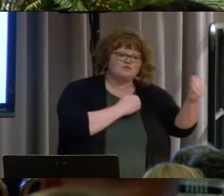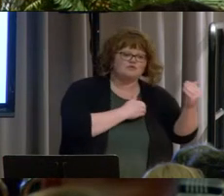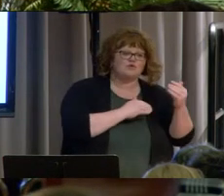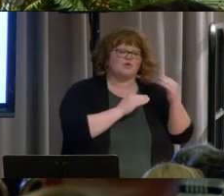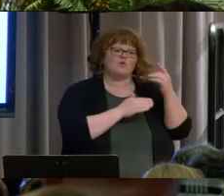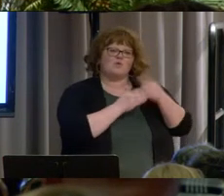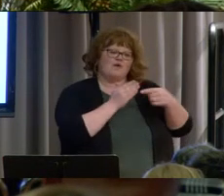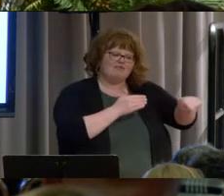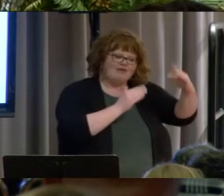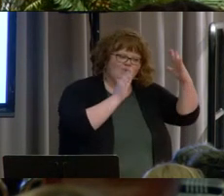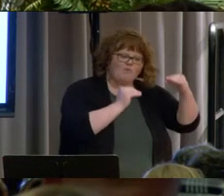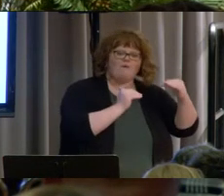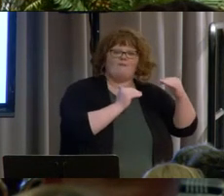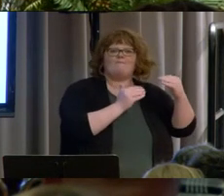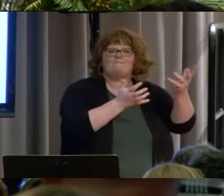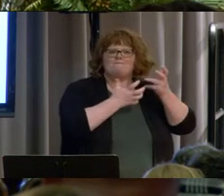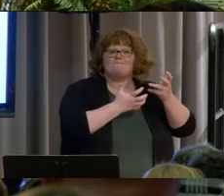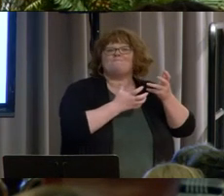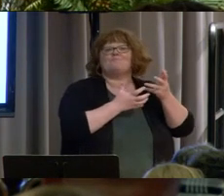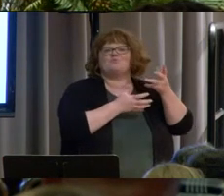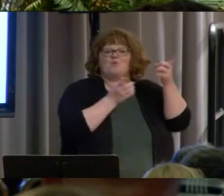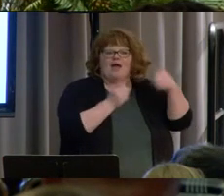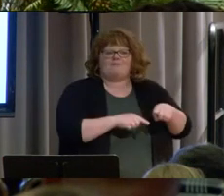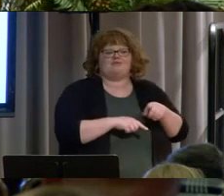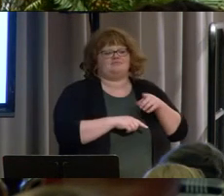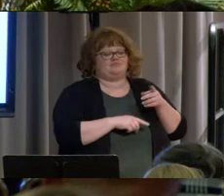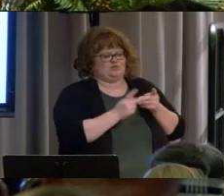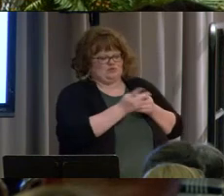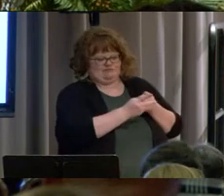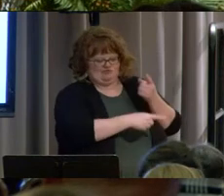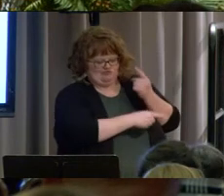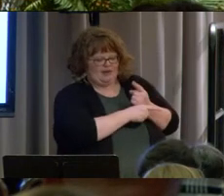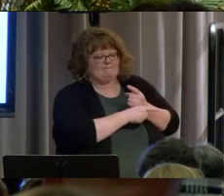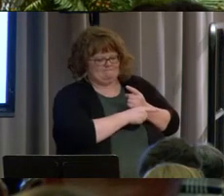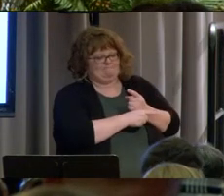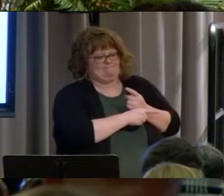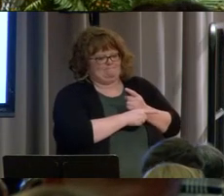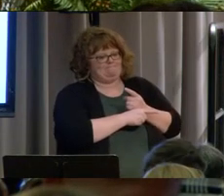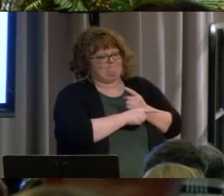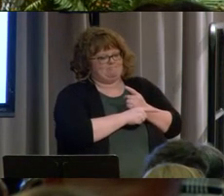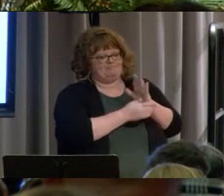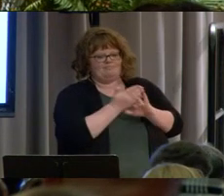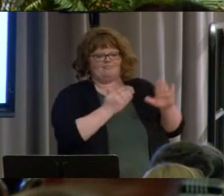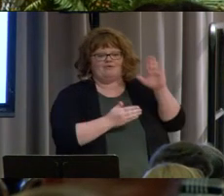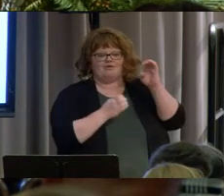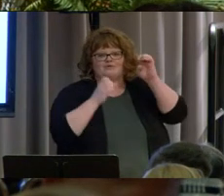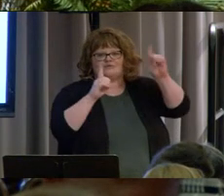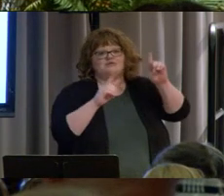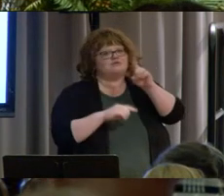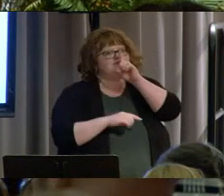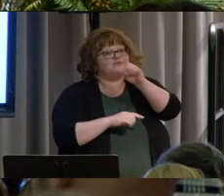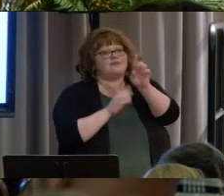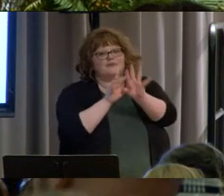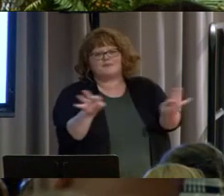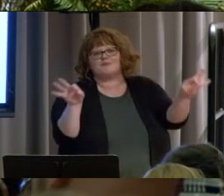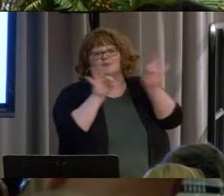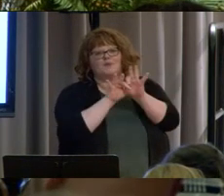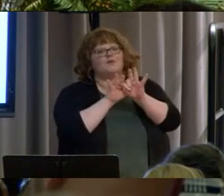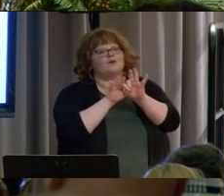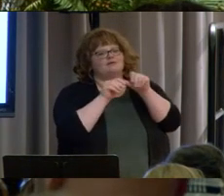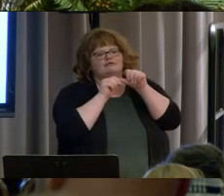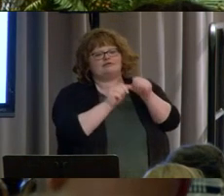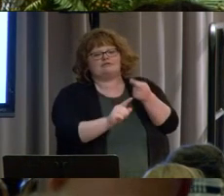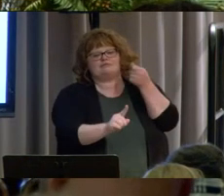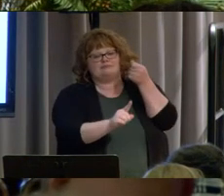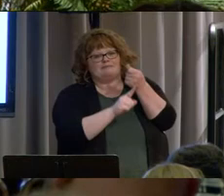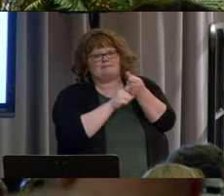country or any place else. And you're absolutely right, both of you, that higher education will continue to shape the human